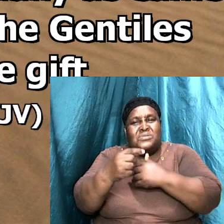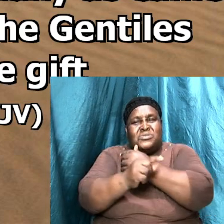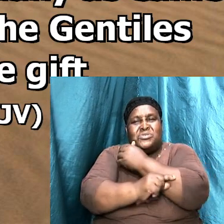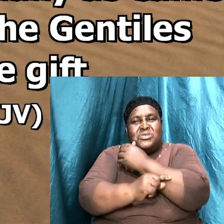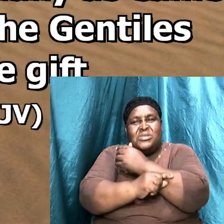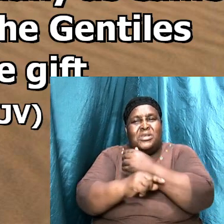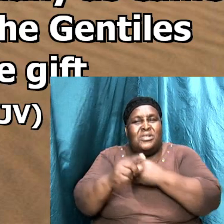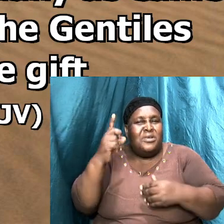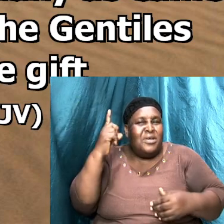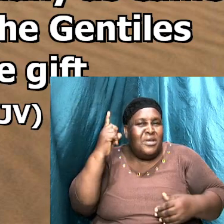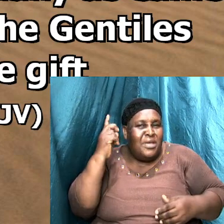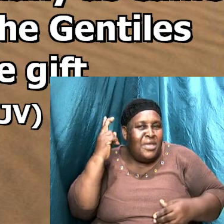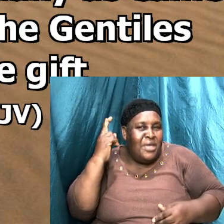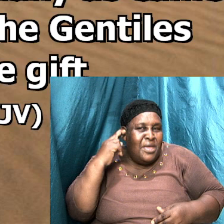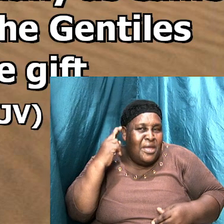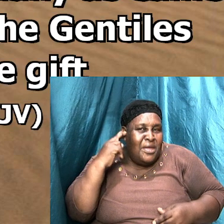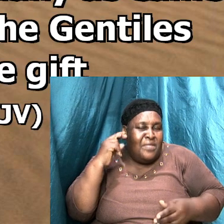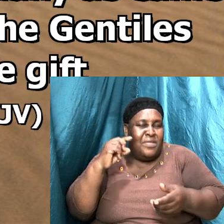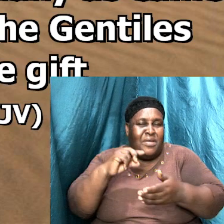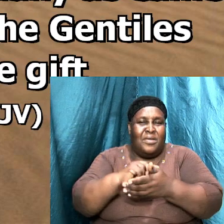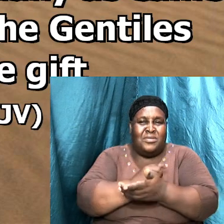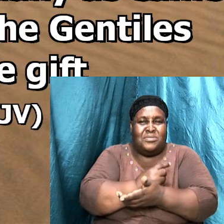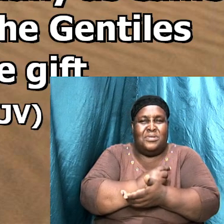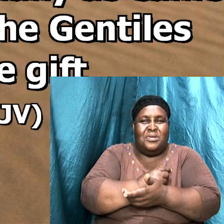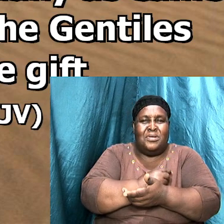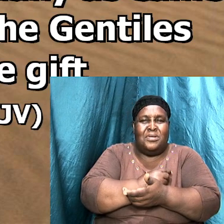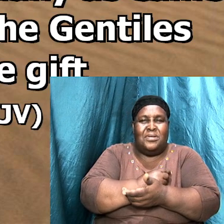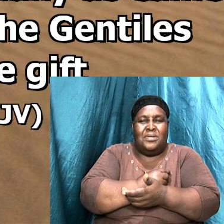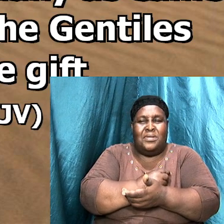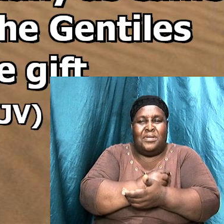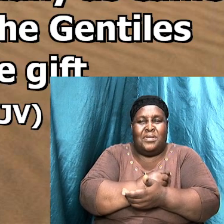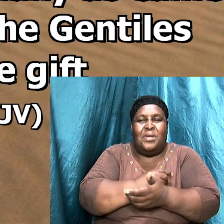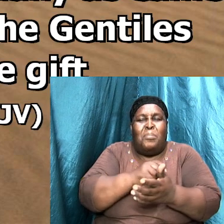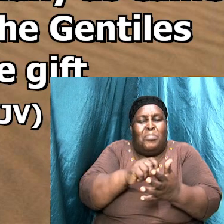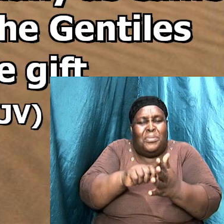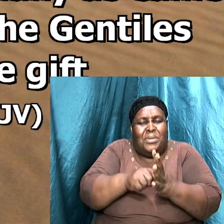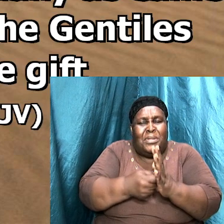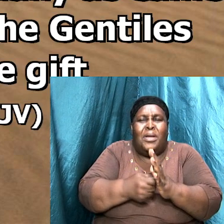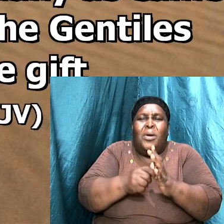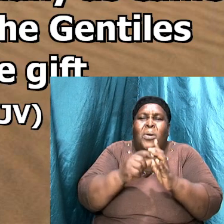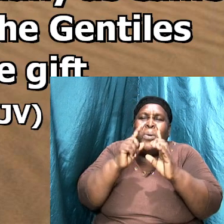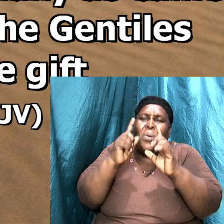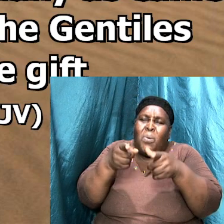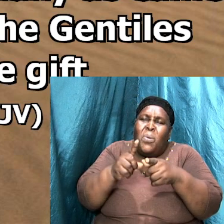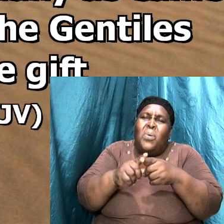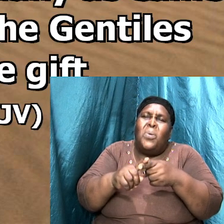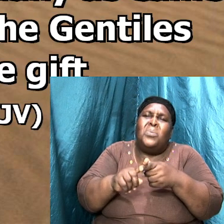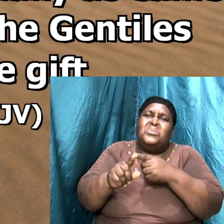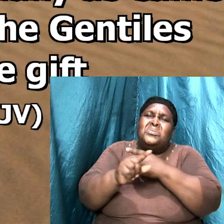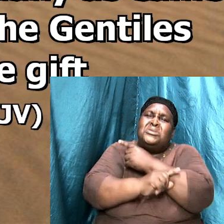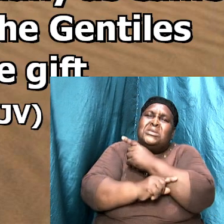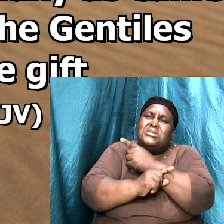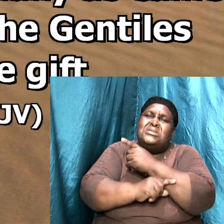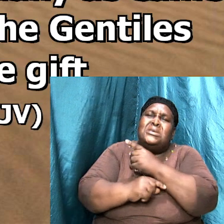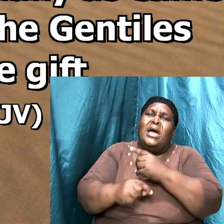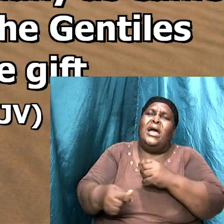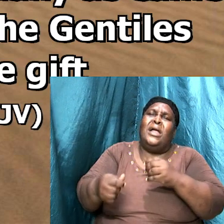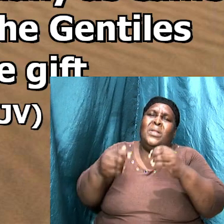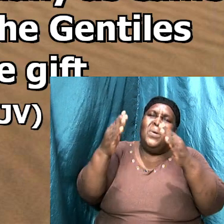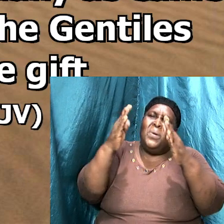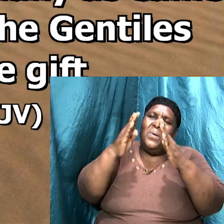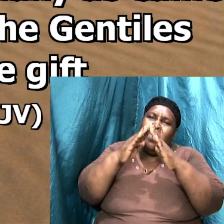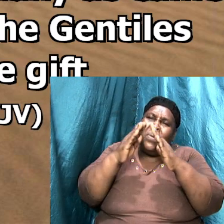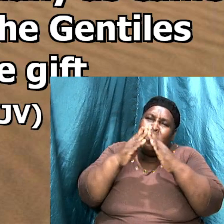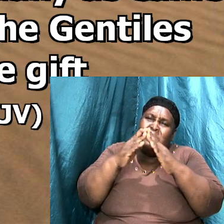Peter have to again turn the key amen so Peter now went down to Cornelius house to tell